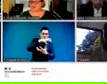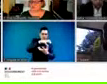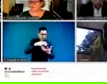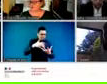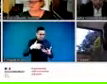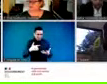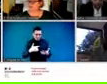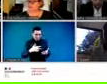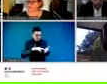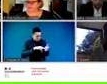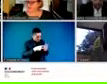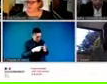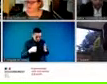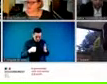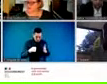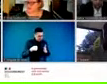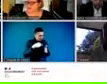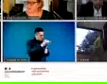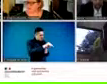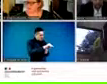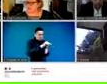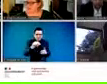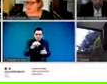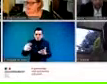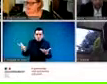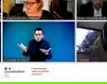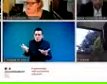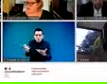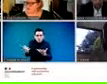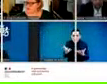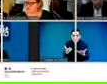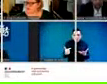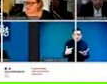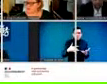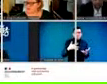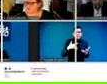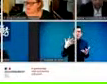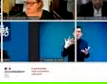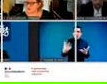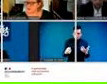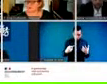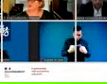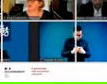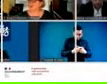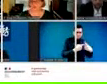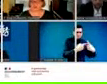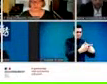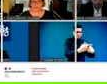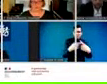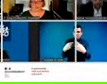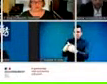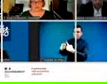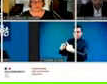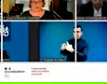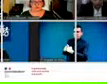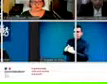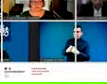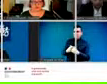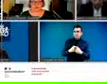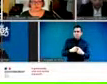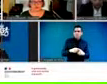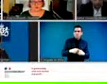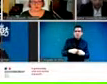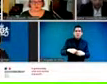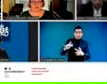space, the digital space is part of the social structure of discrimination, violence, as much as it is about the bastion